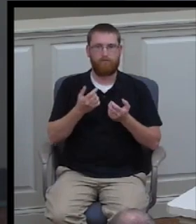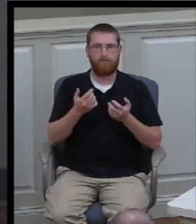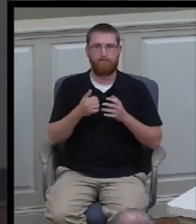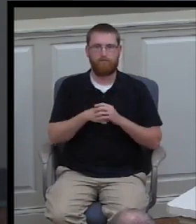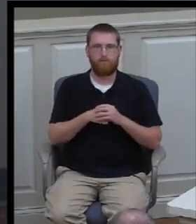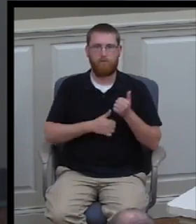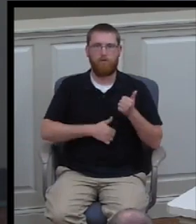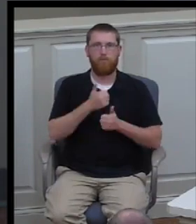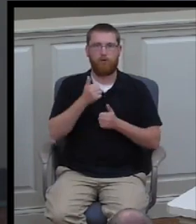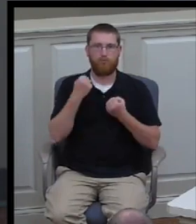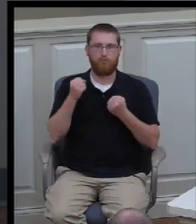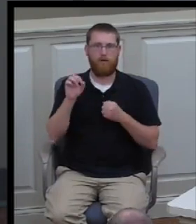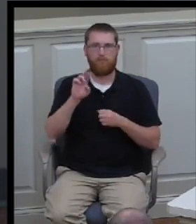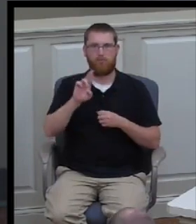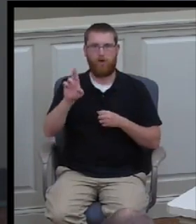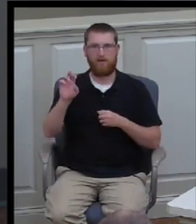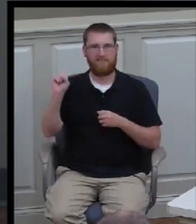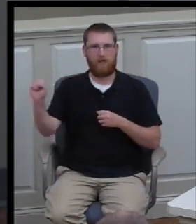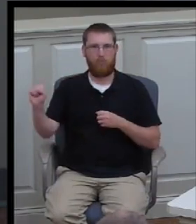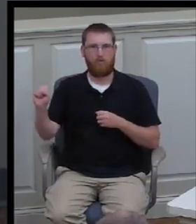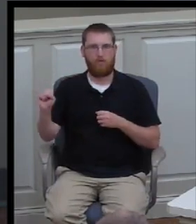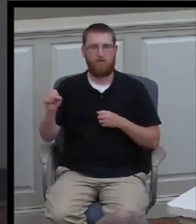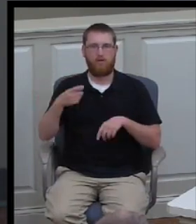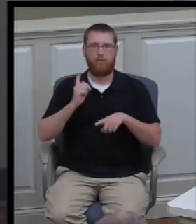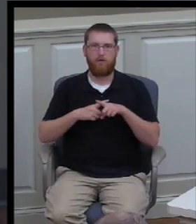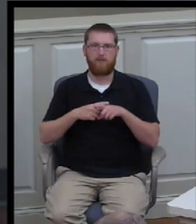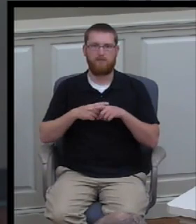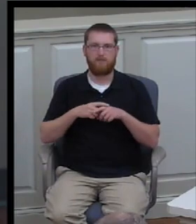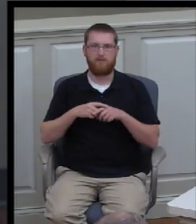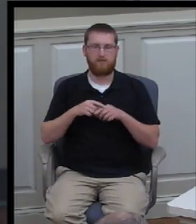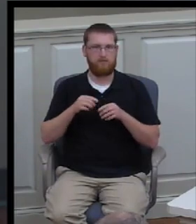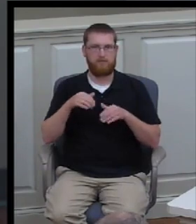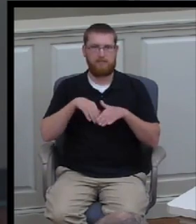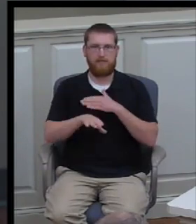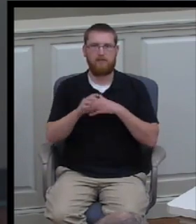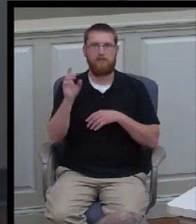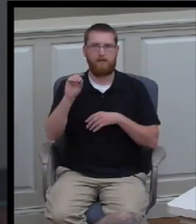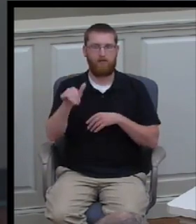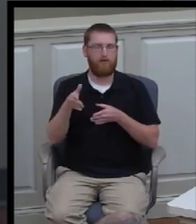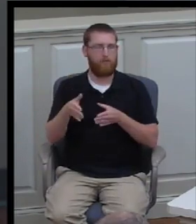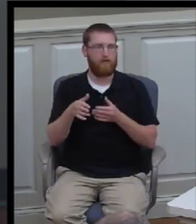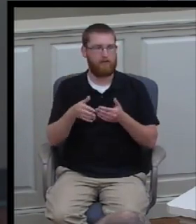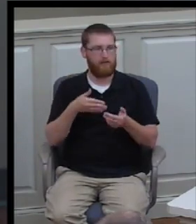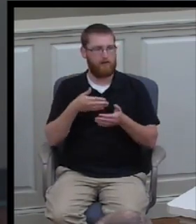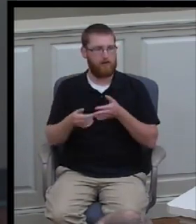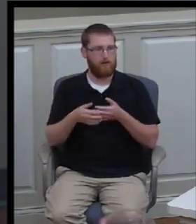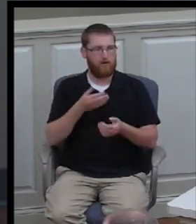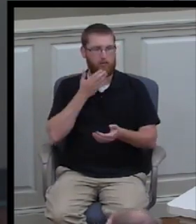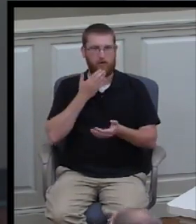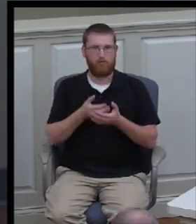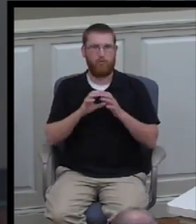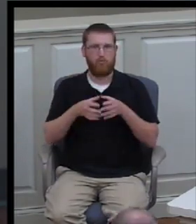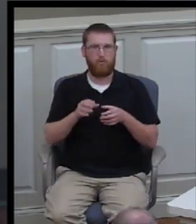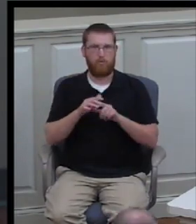trips are going right, and most of the trips would be heading down Old Shakertown Road and making that way into town that way. But a good percentage would turn